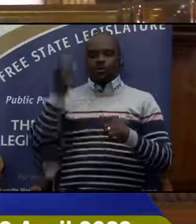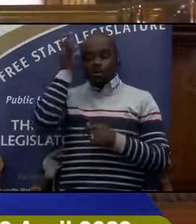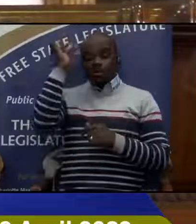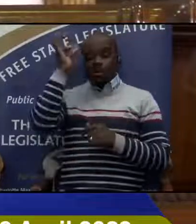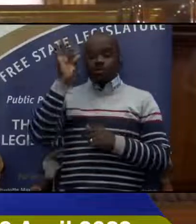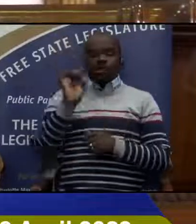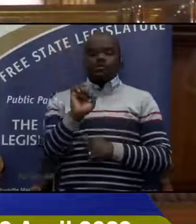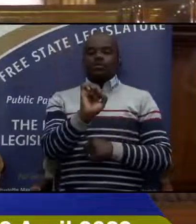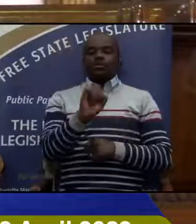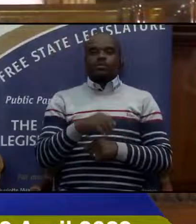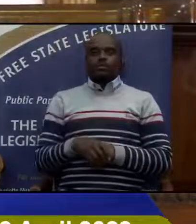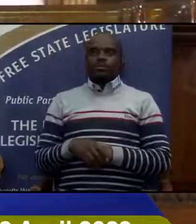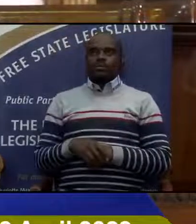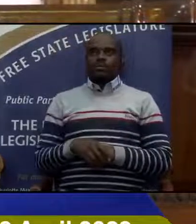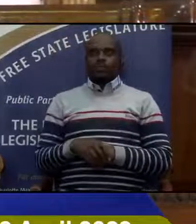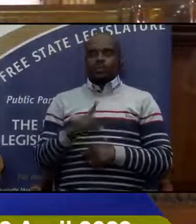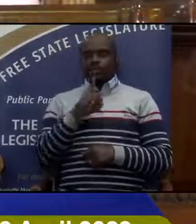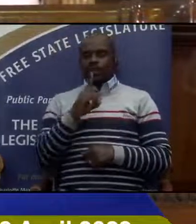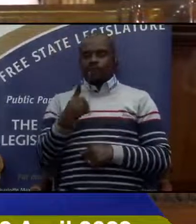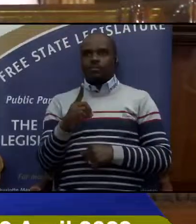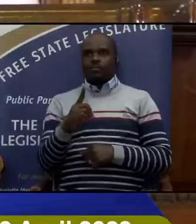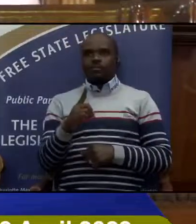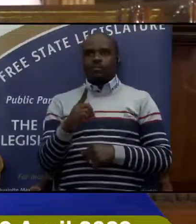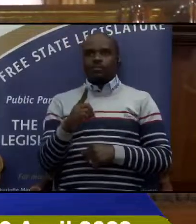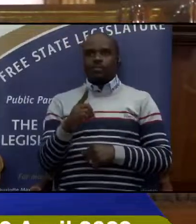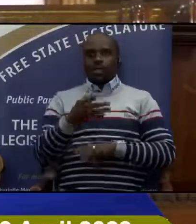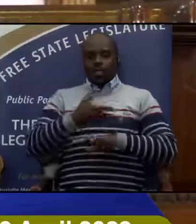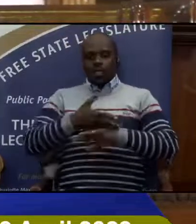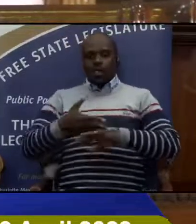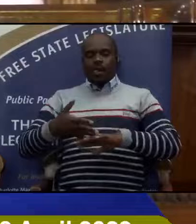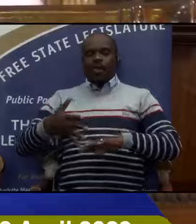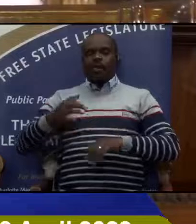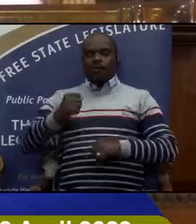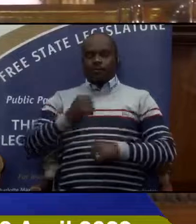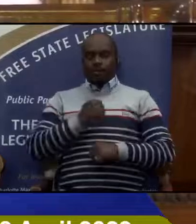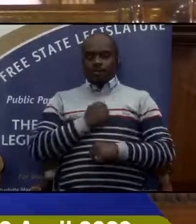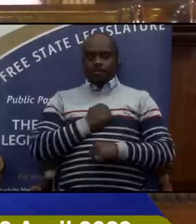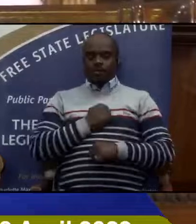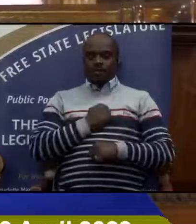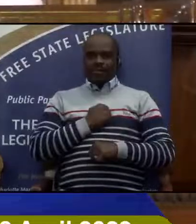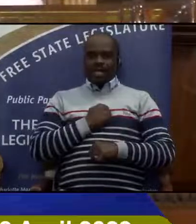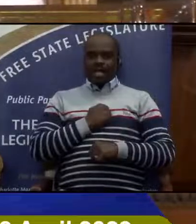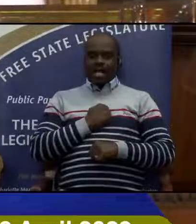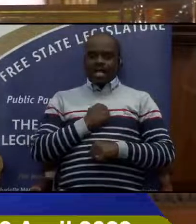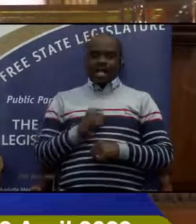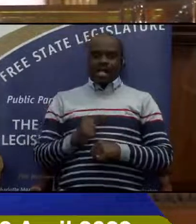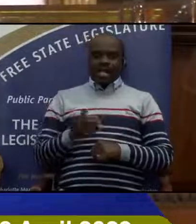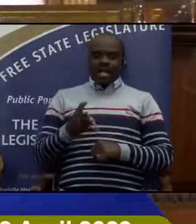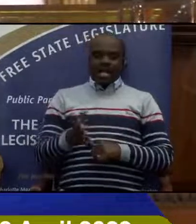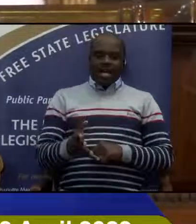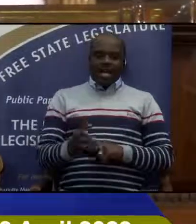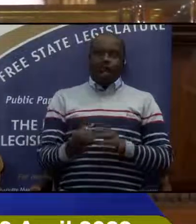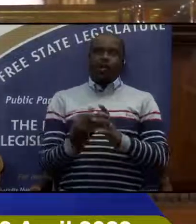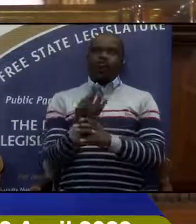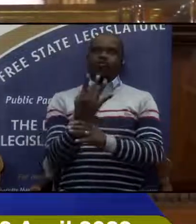"My blood will nourish the tree that bear the fruits of